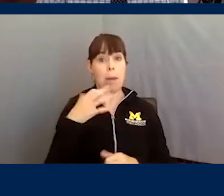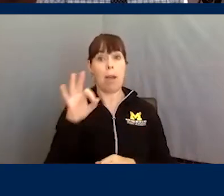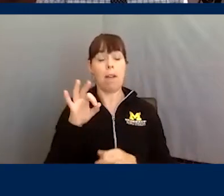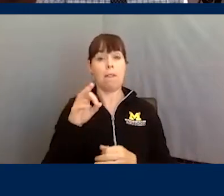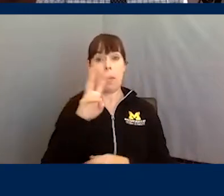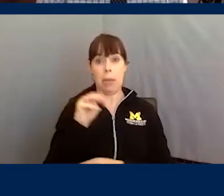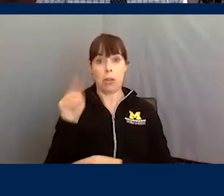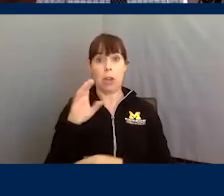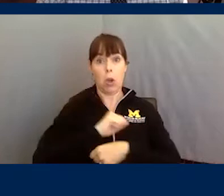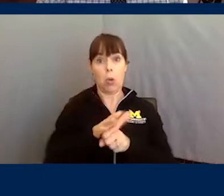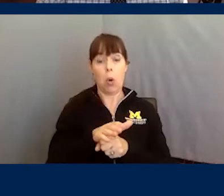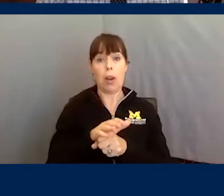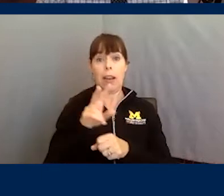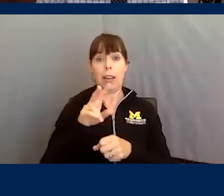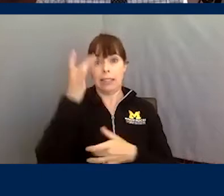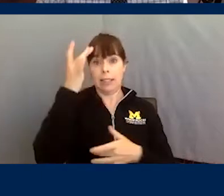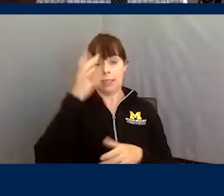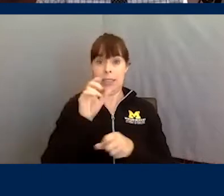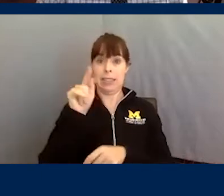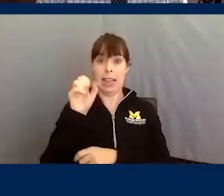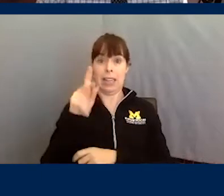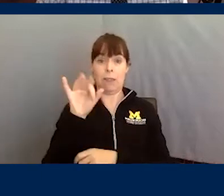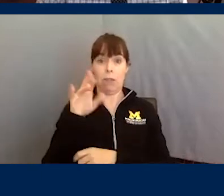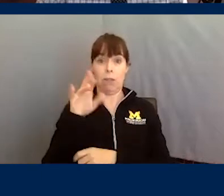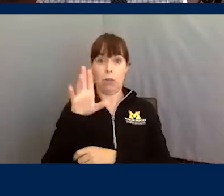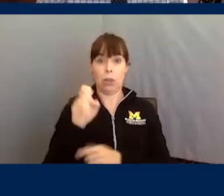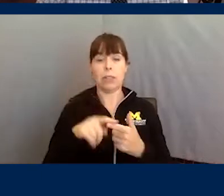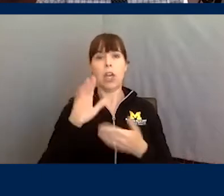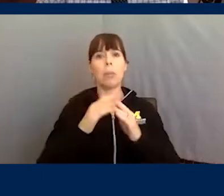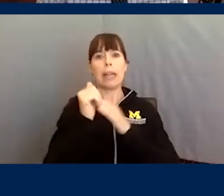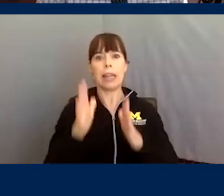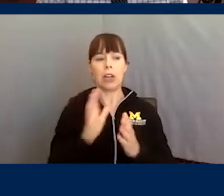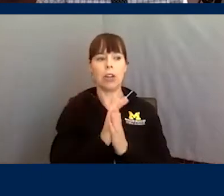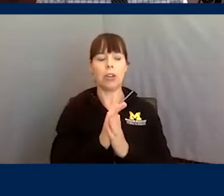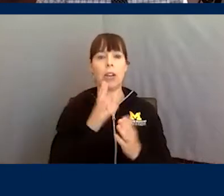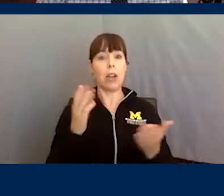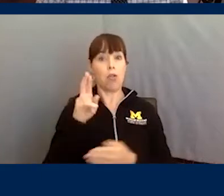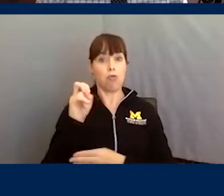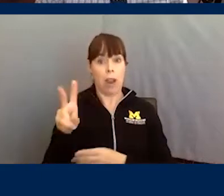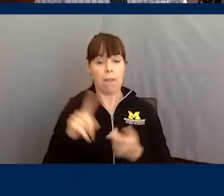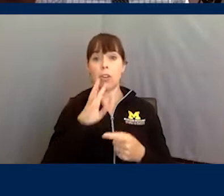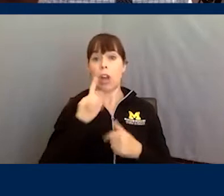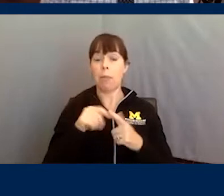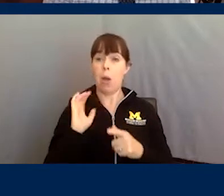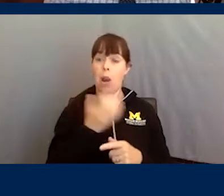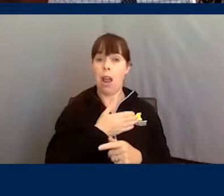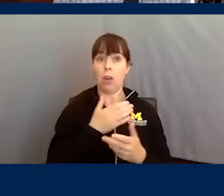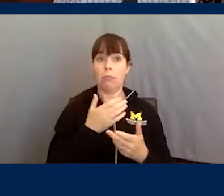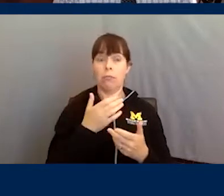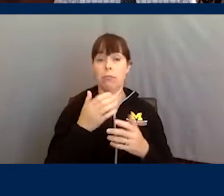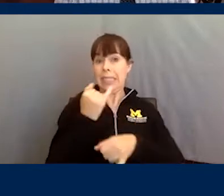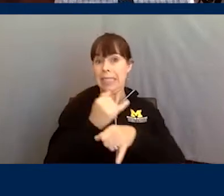Medicine Coronavirus Task Force, a community leader and reverend, hear a talk about how